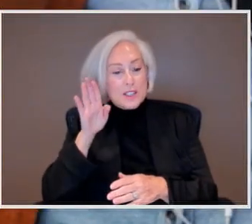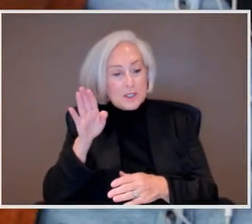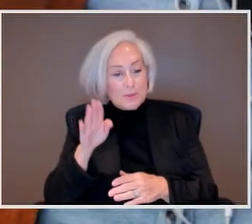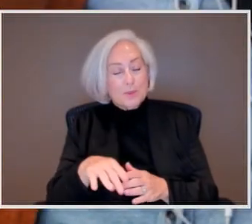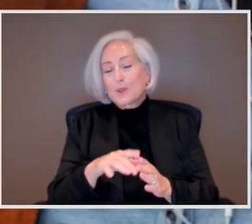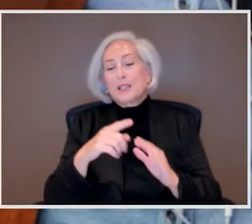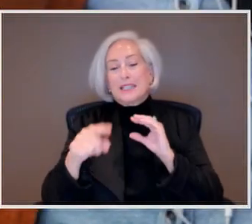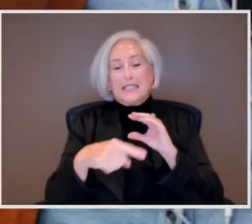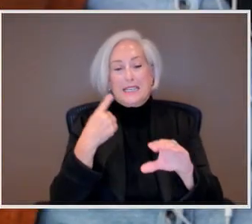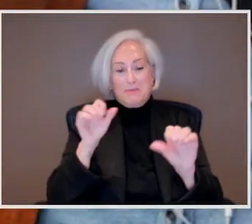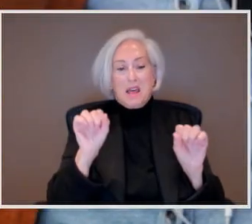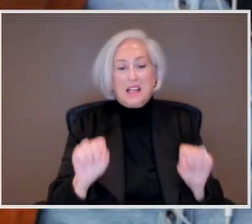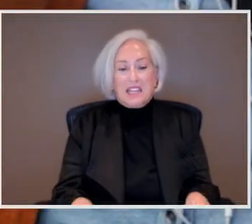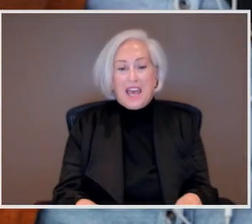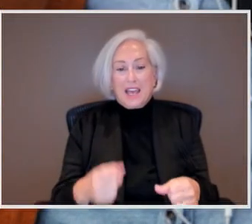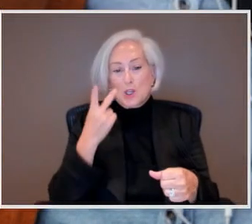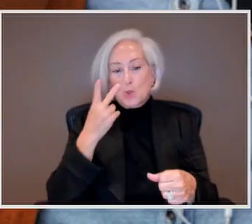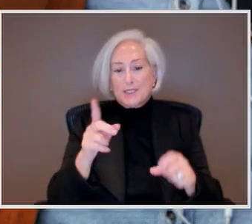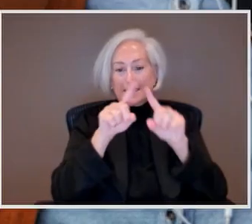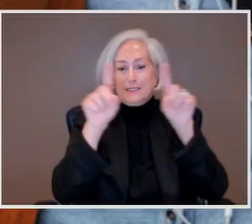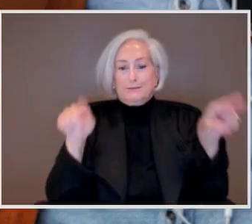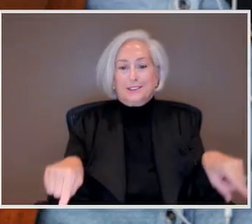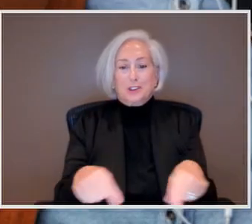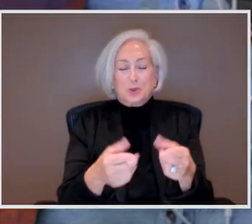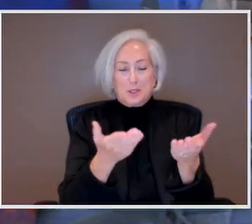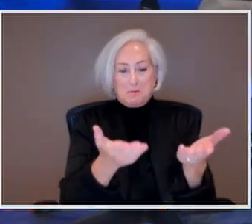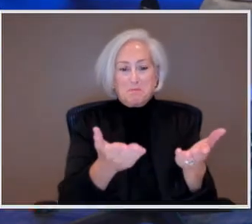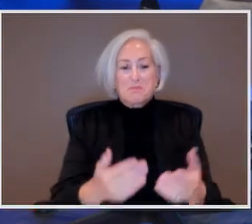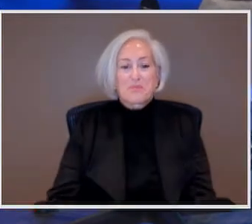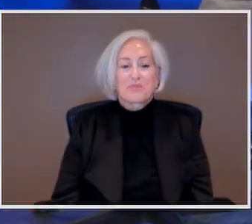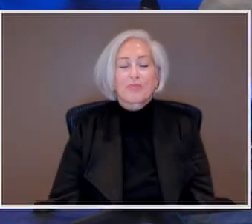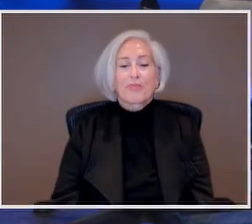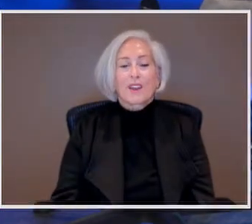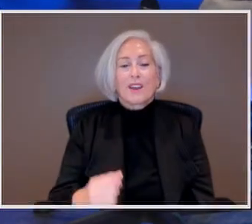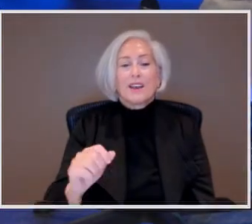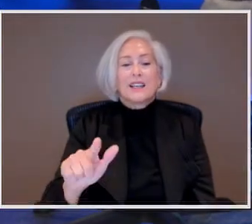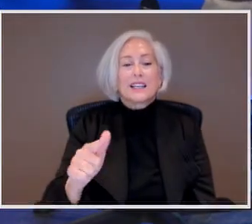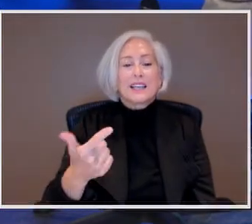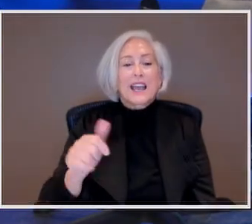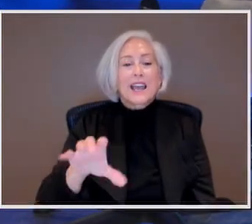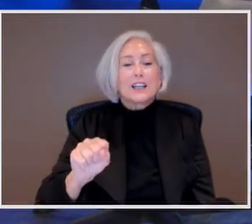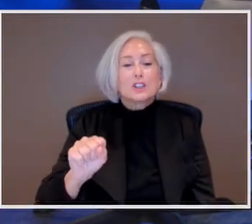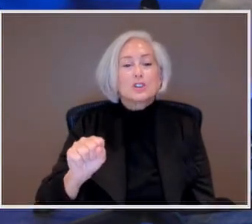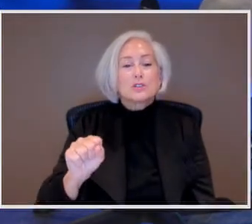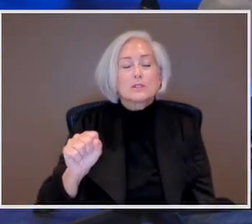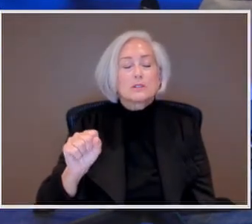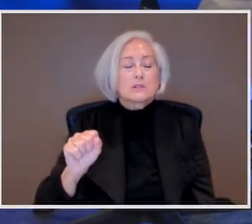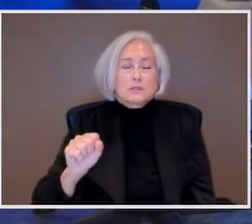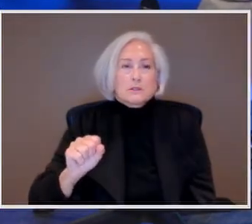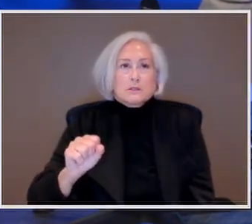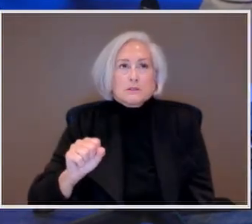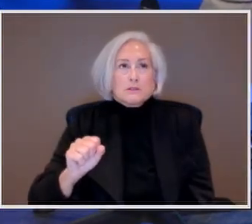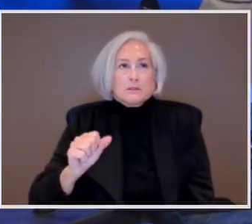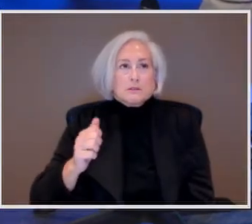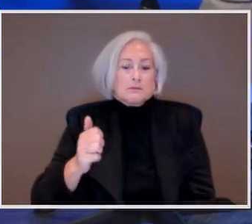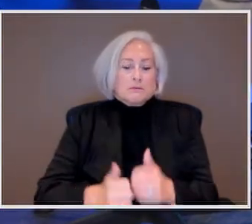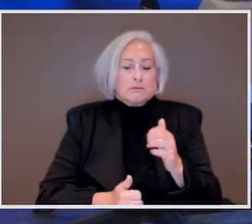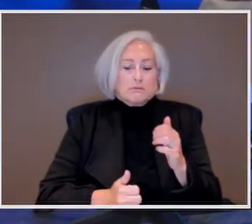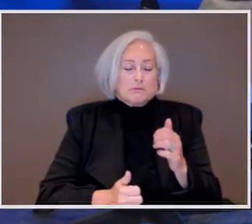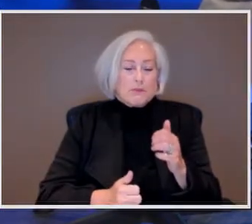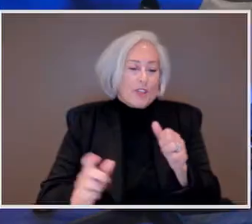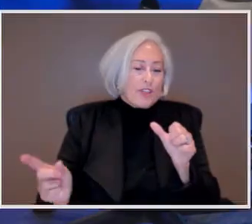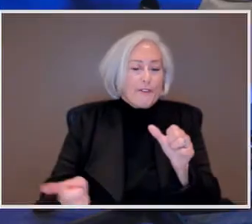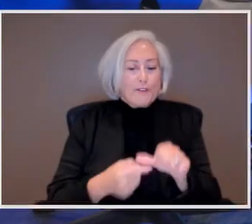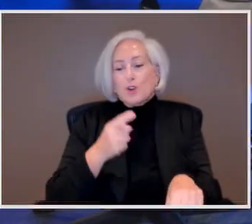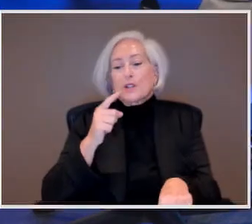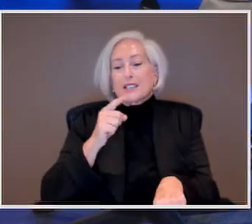News Network. That information is there on your screen. Gage, what was the biggest milestone in rehab that made you feel like you're turning that